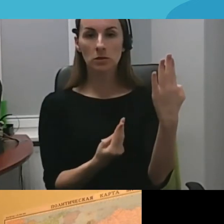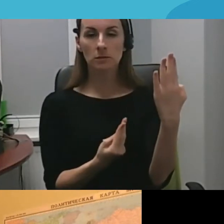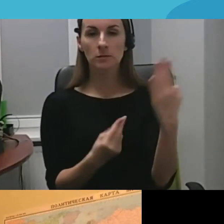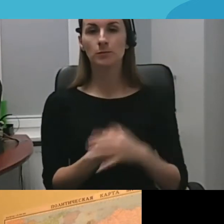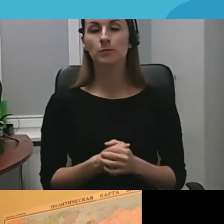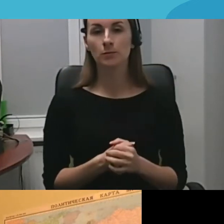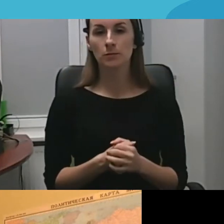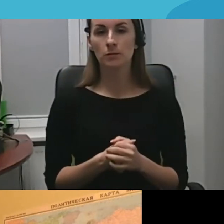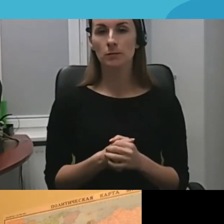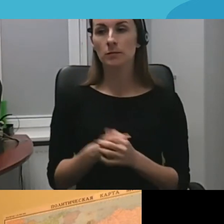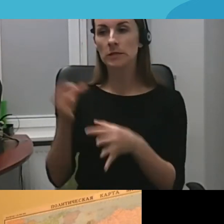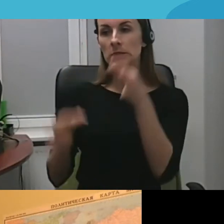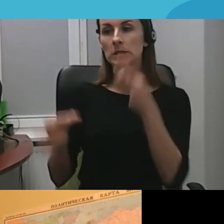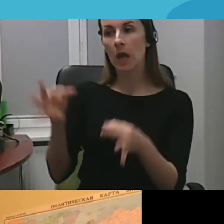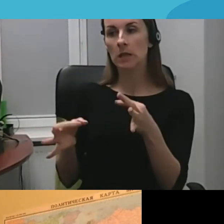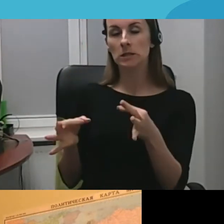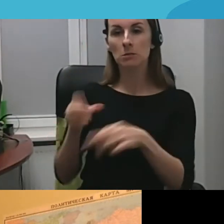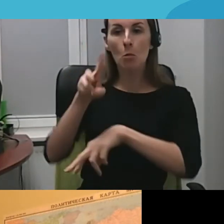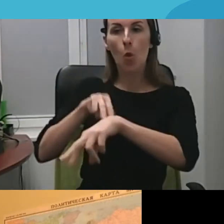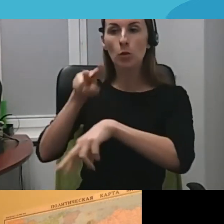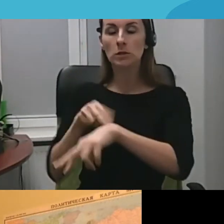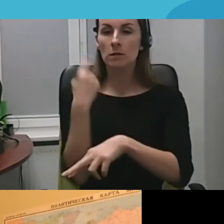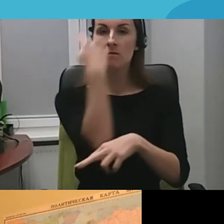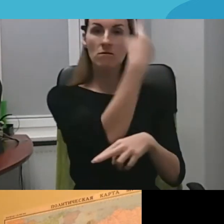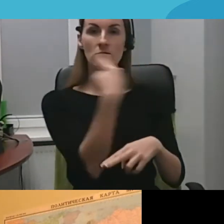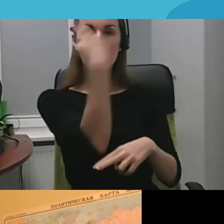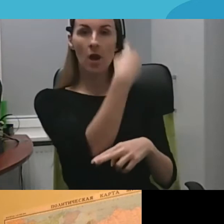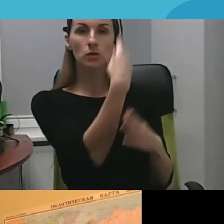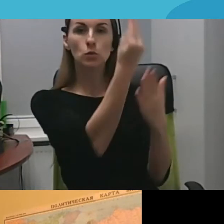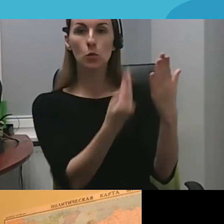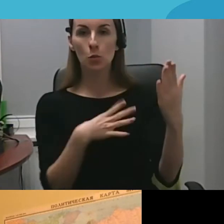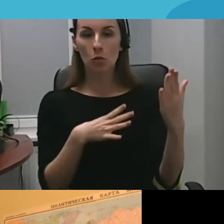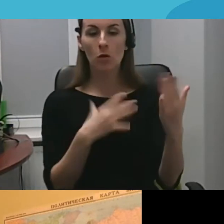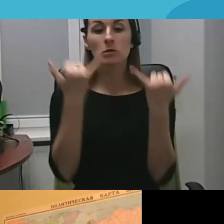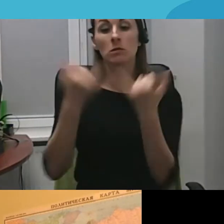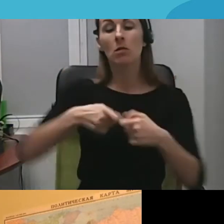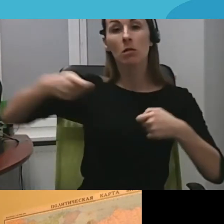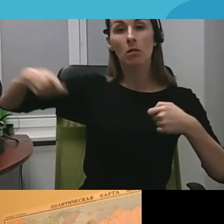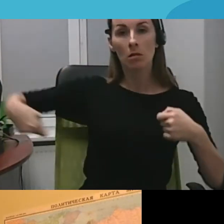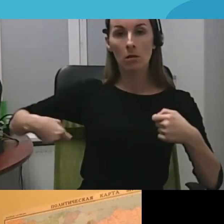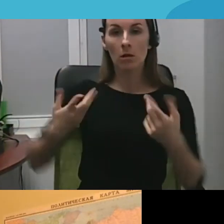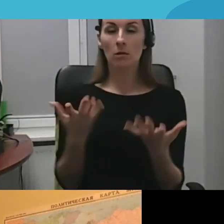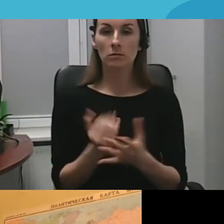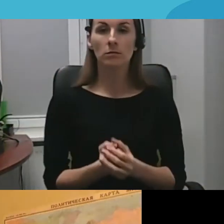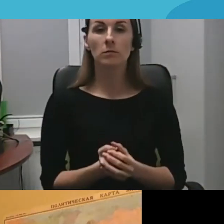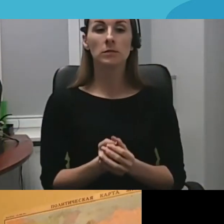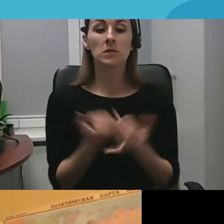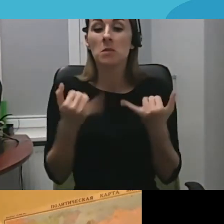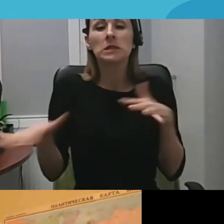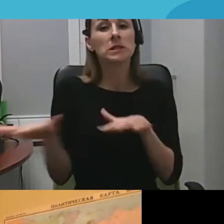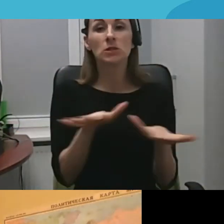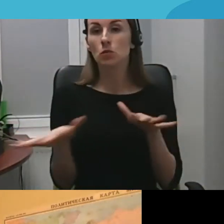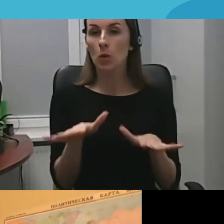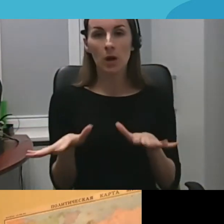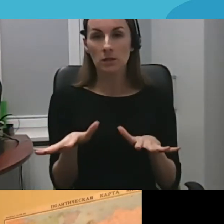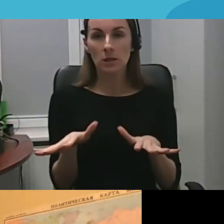this all that we are still facing, and for this moment we don't see the end of